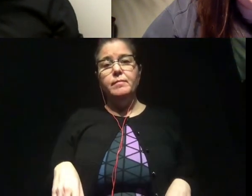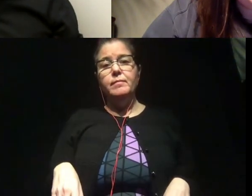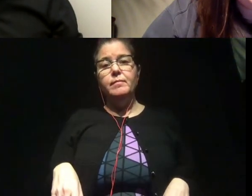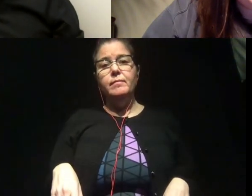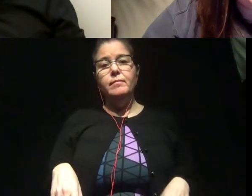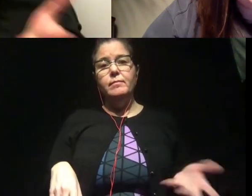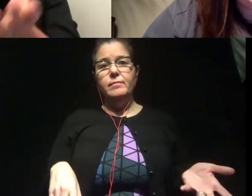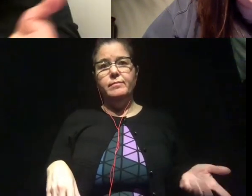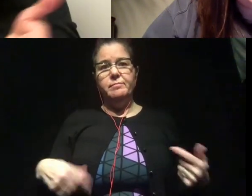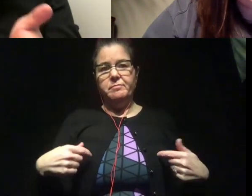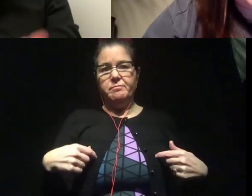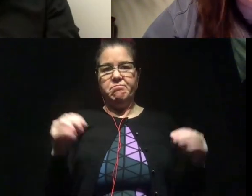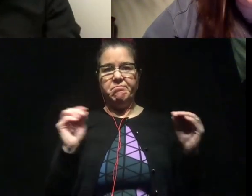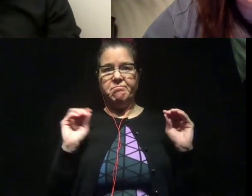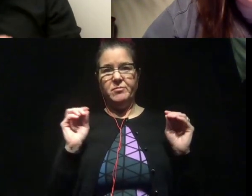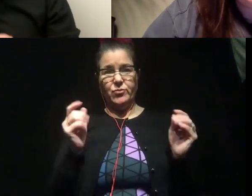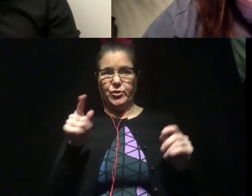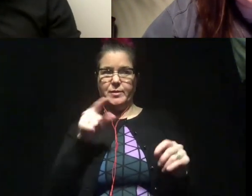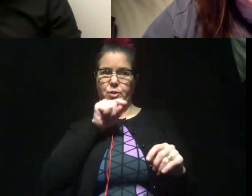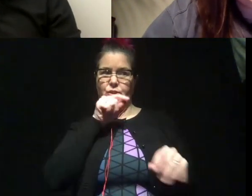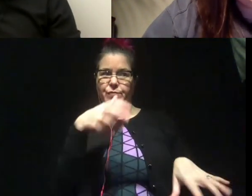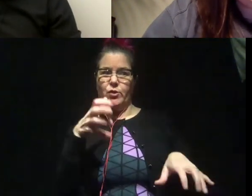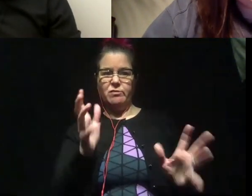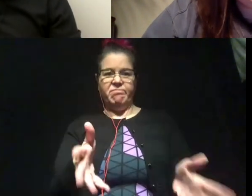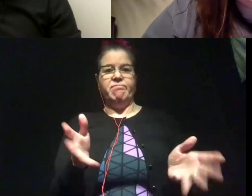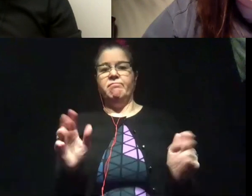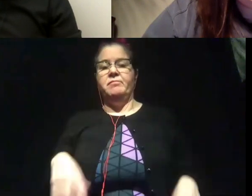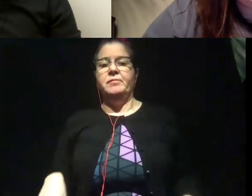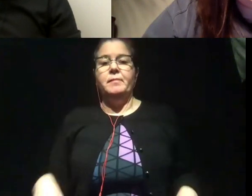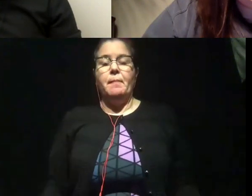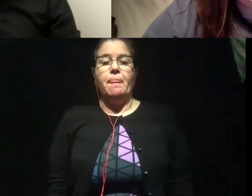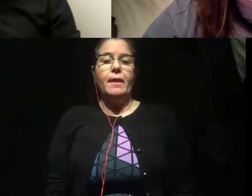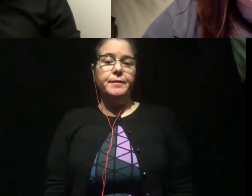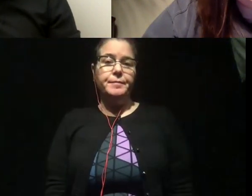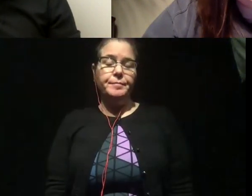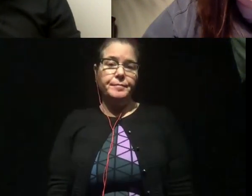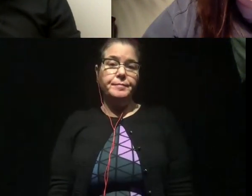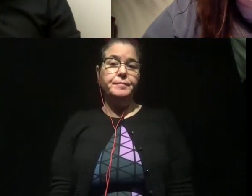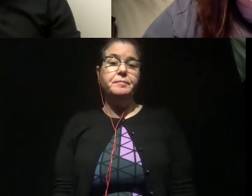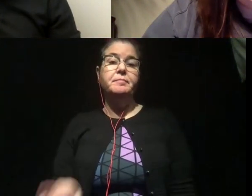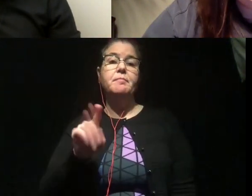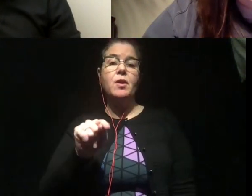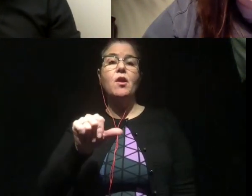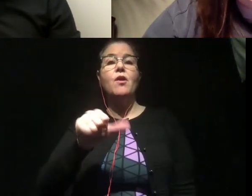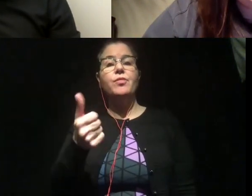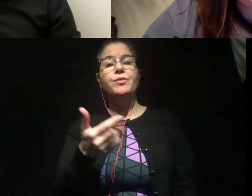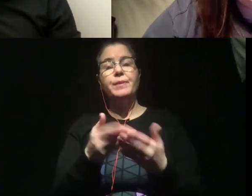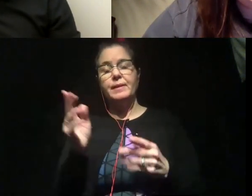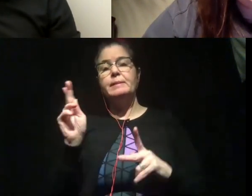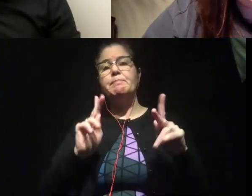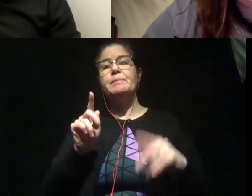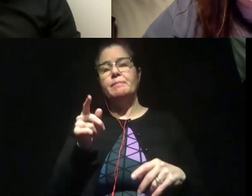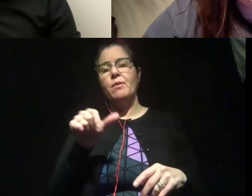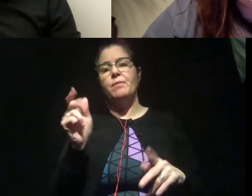do anything with it because it was just a bird frozen on the snow. But there have been other things that people have